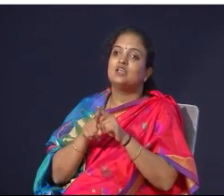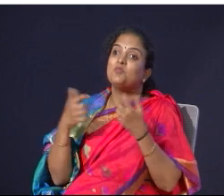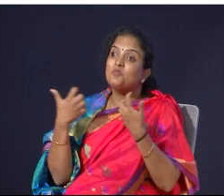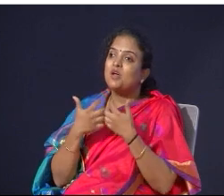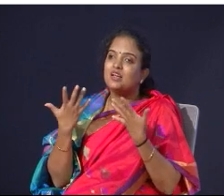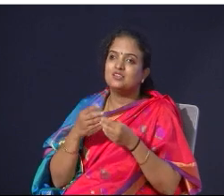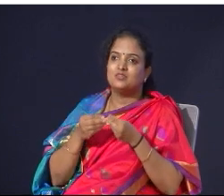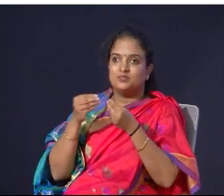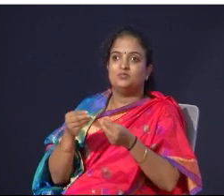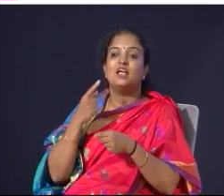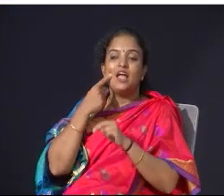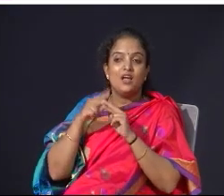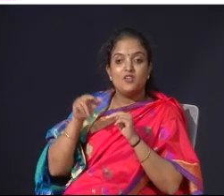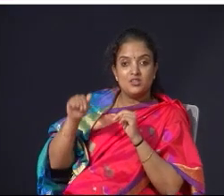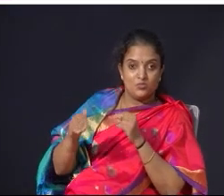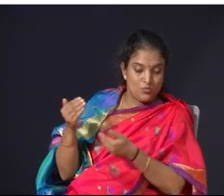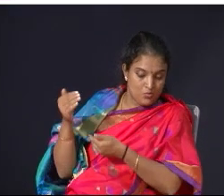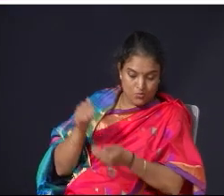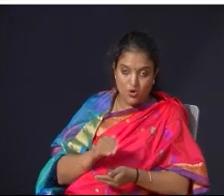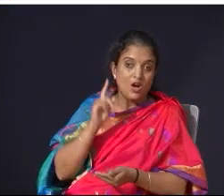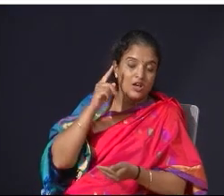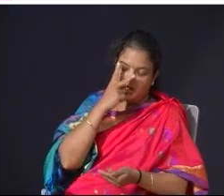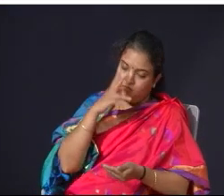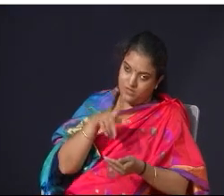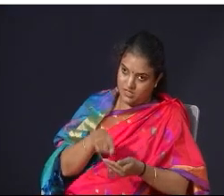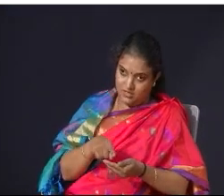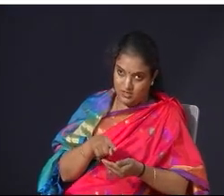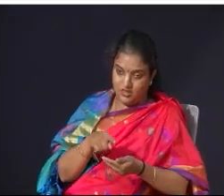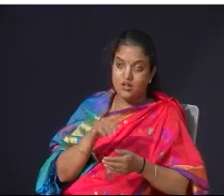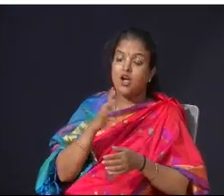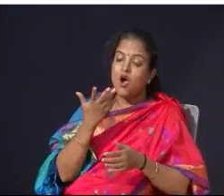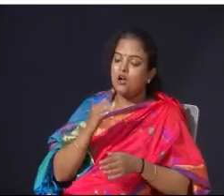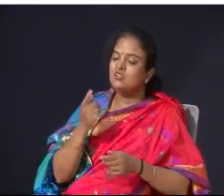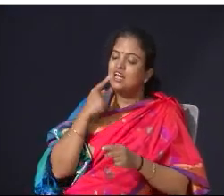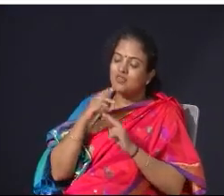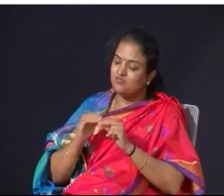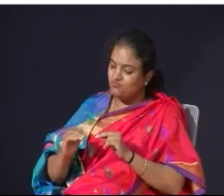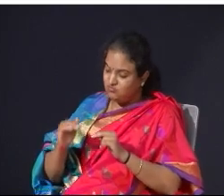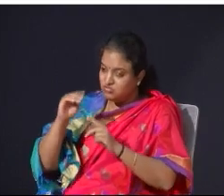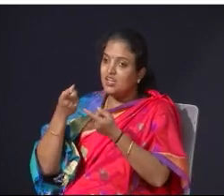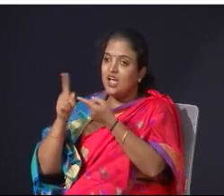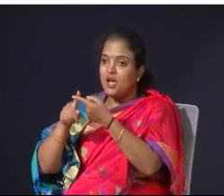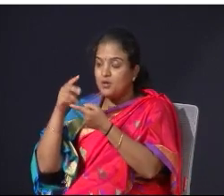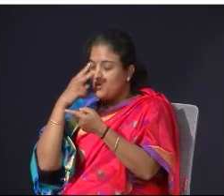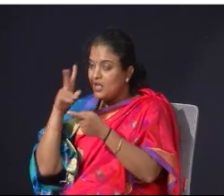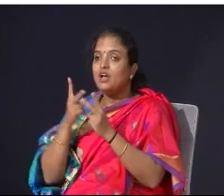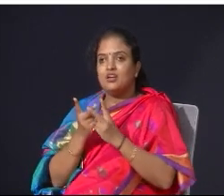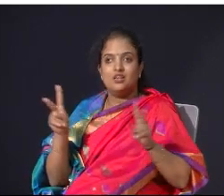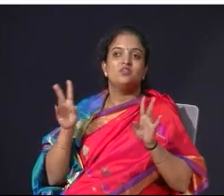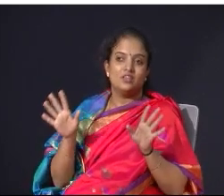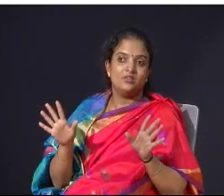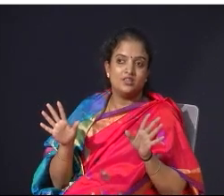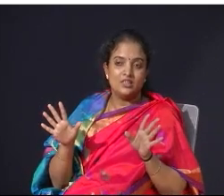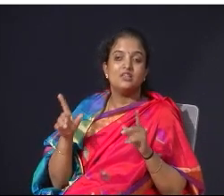disability. If a child was born blind, and if a child becomes blind after certain years, there is a difference because a child who has